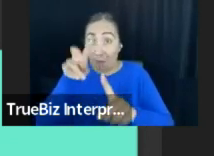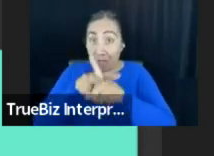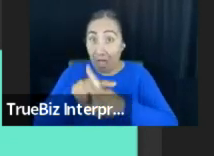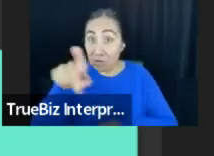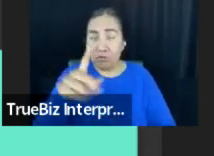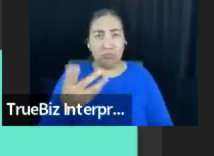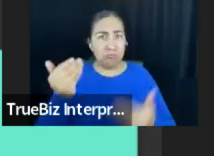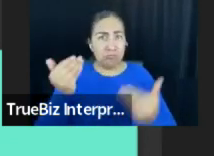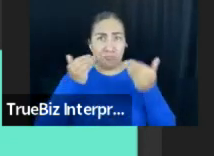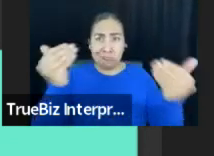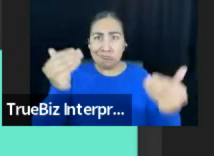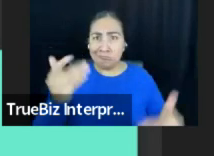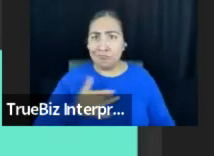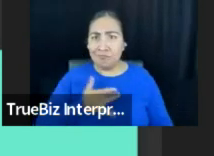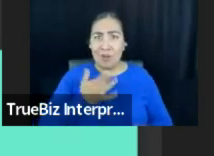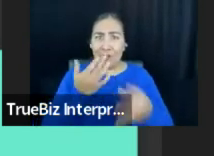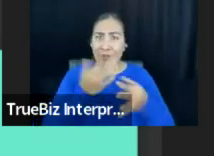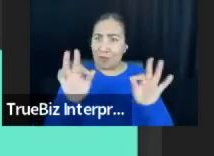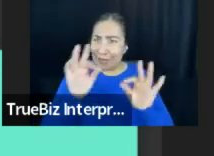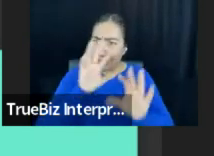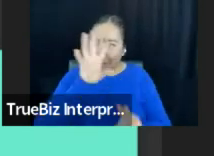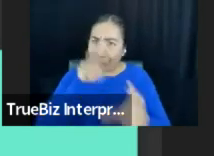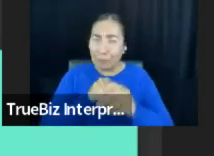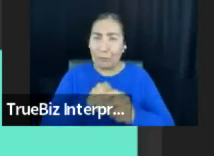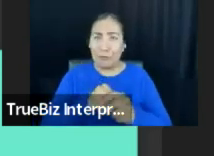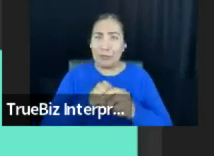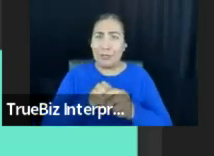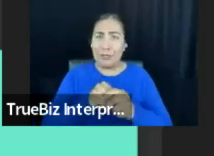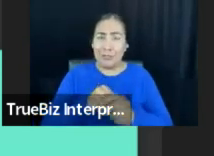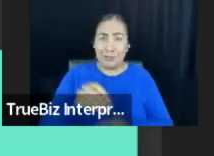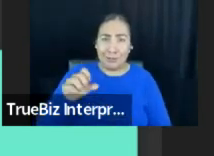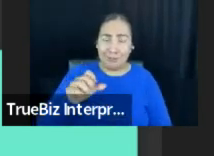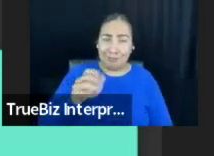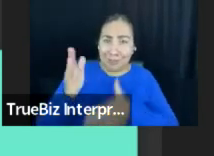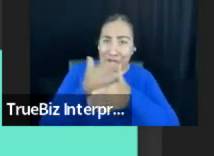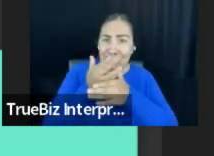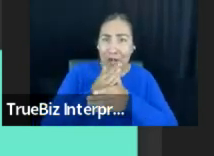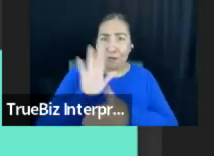to please include that experience in this brainstorming.